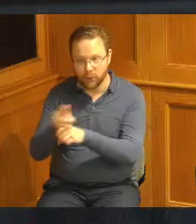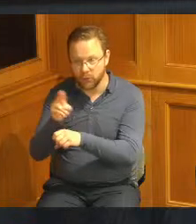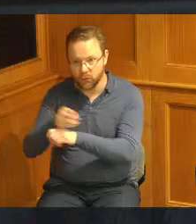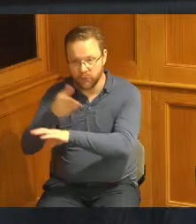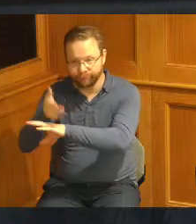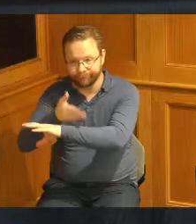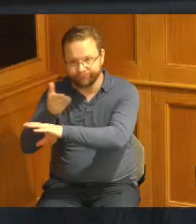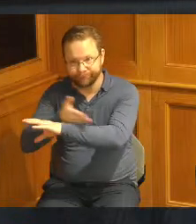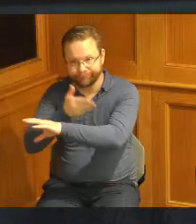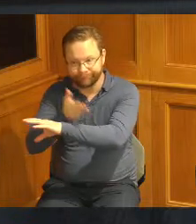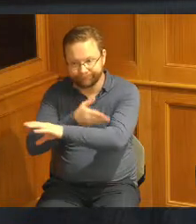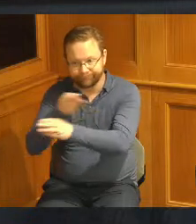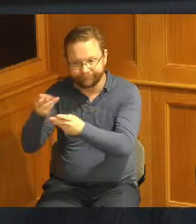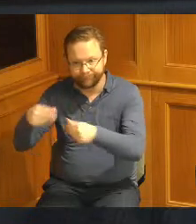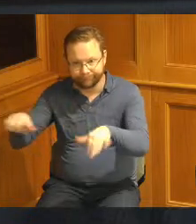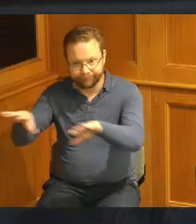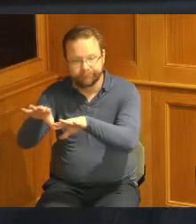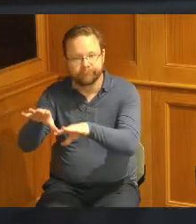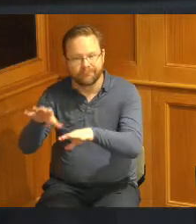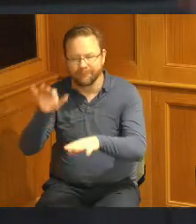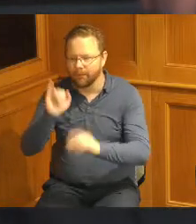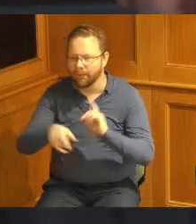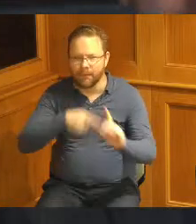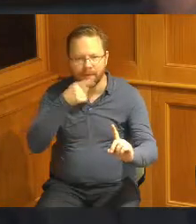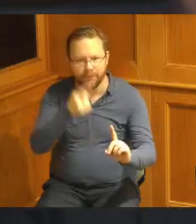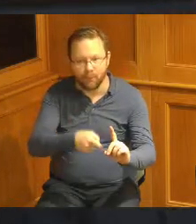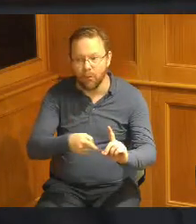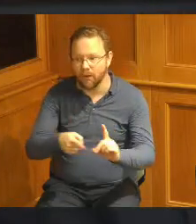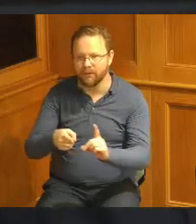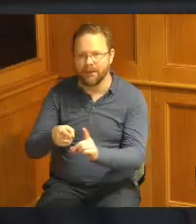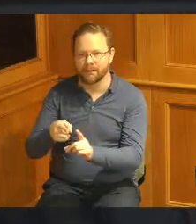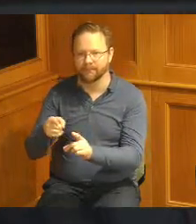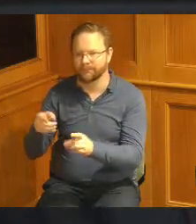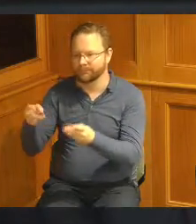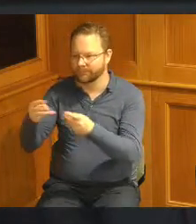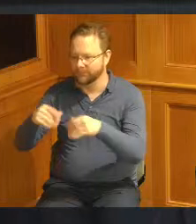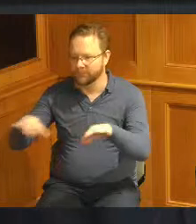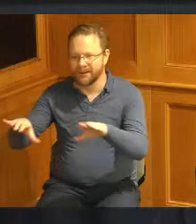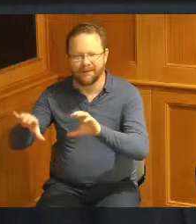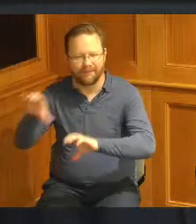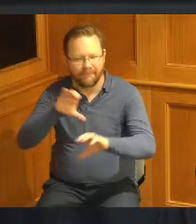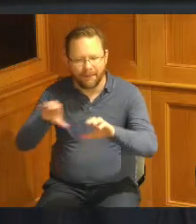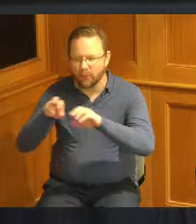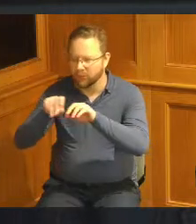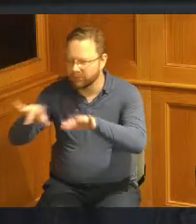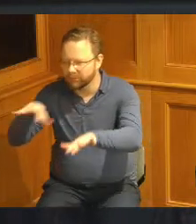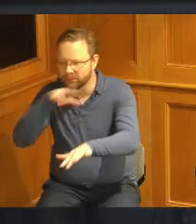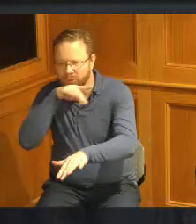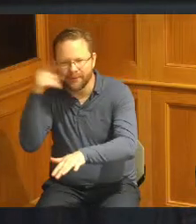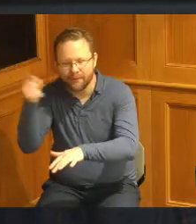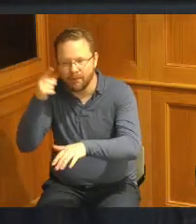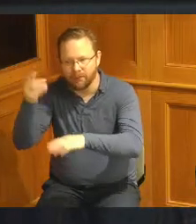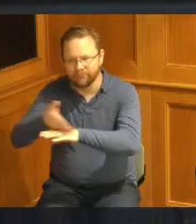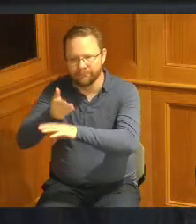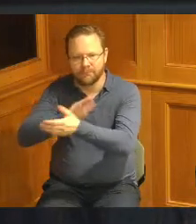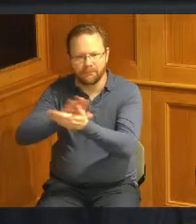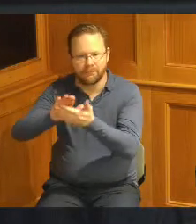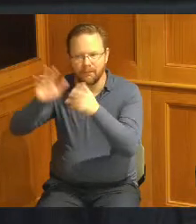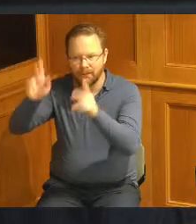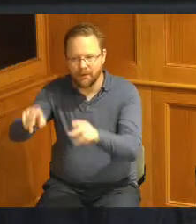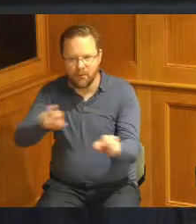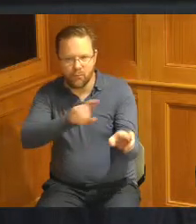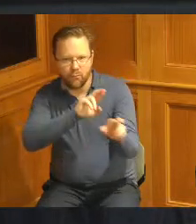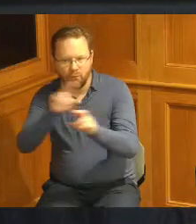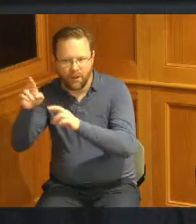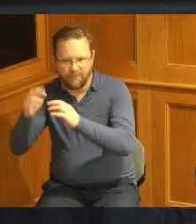mean, that's the whole idea, is to remediate a site and get it ready so that something will land there. So this seems like a really good